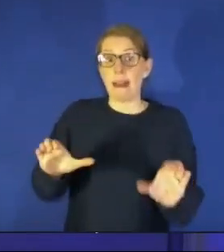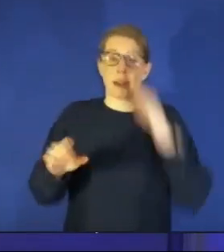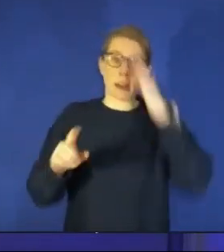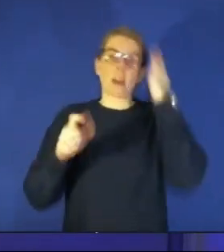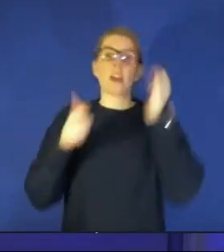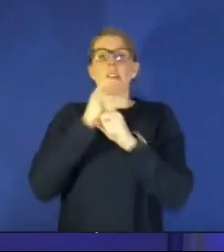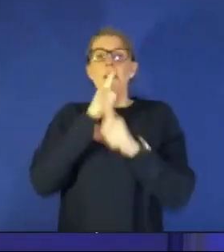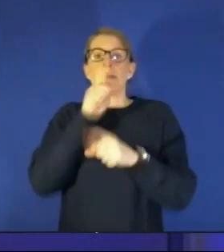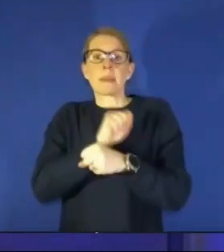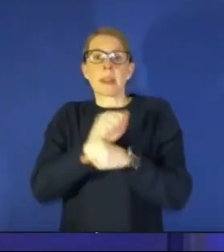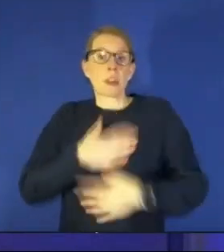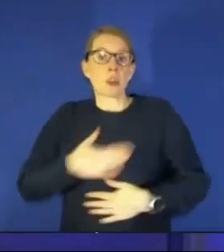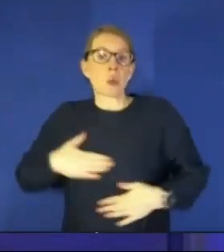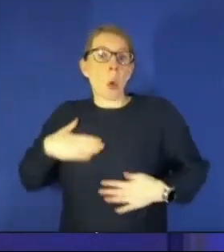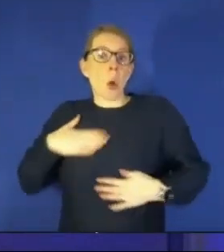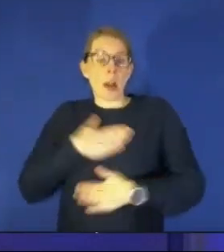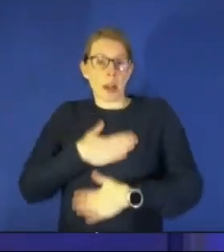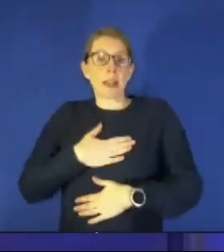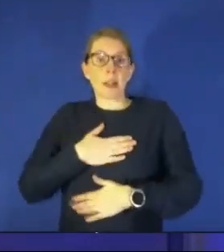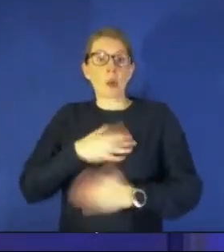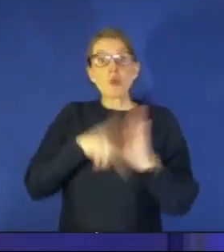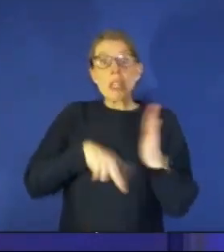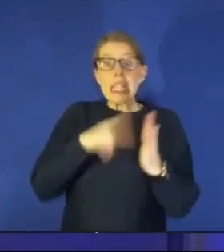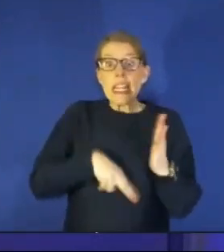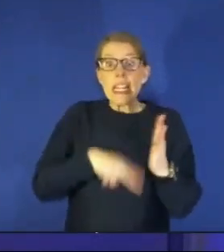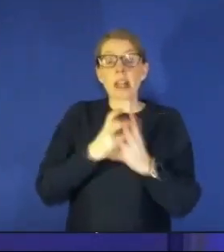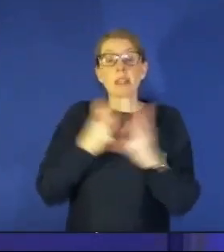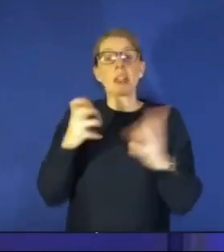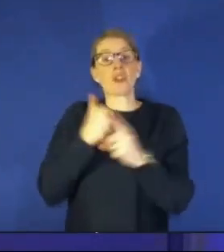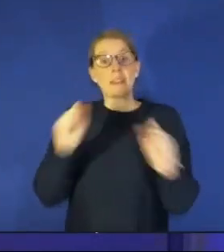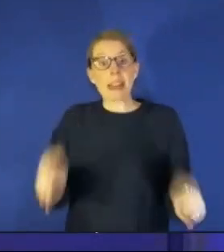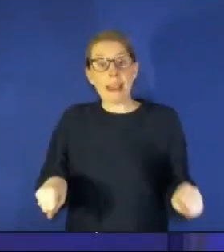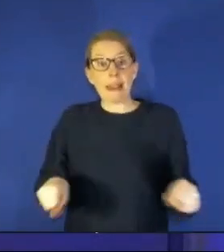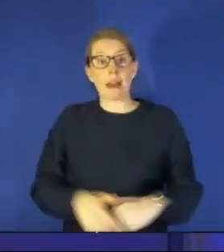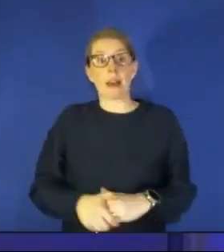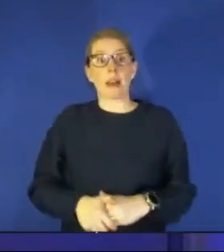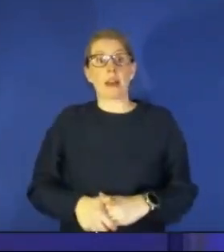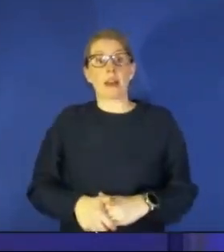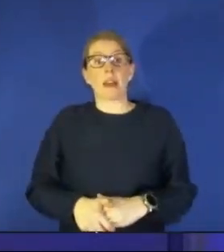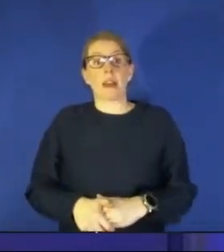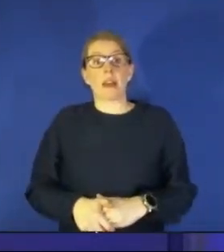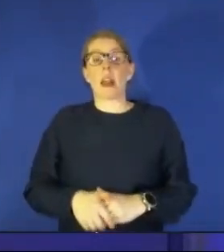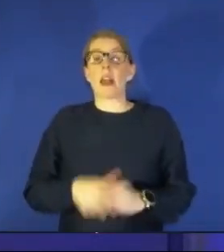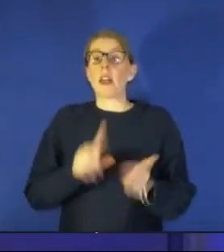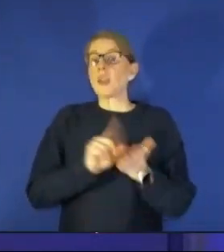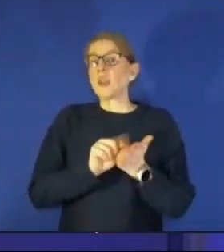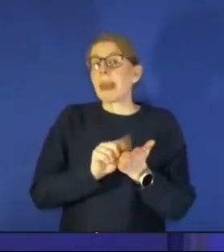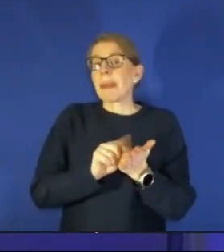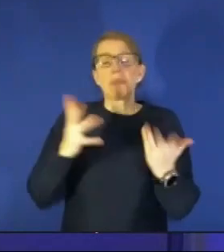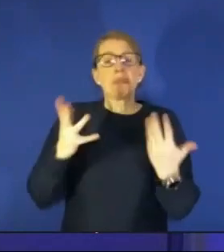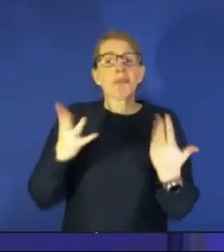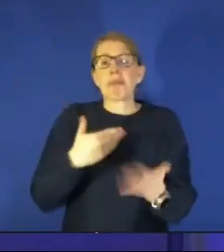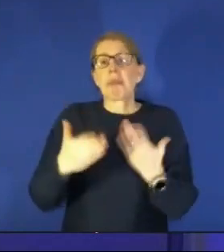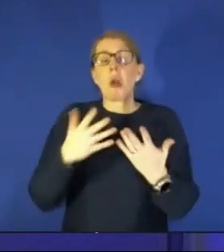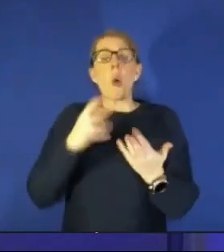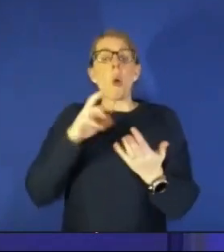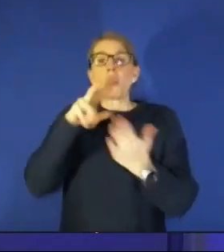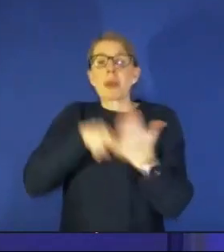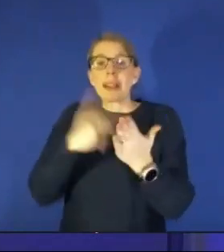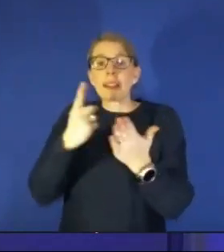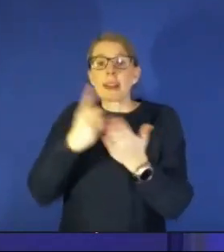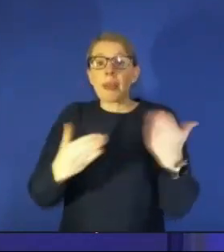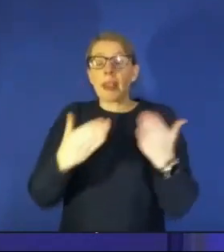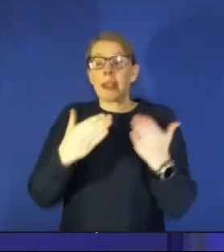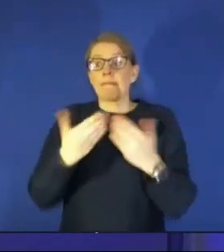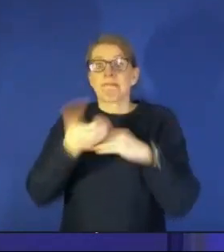volunteering or whatever. Read as much as you can. I'm not just talking about the newspaper. Read something that makes you think. And I think